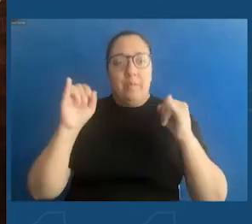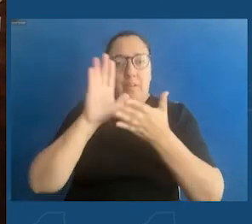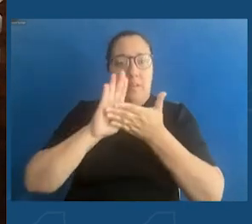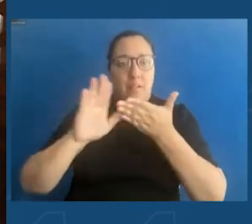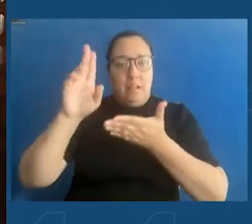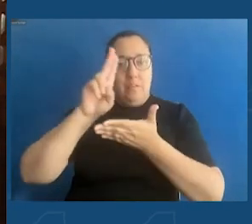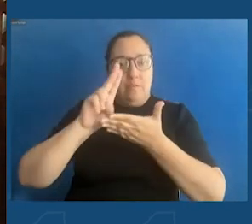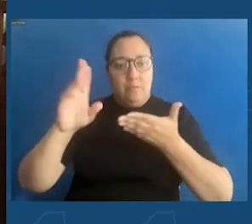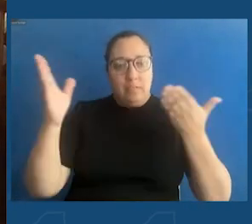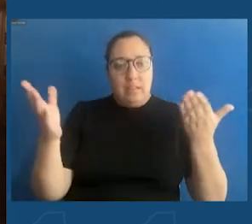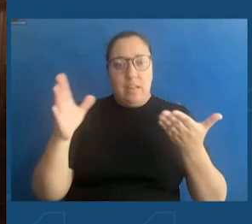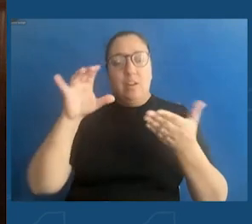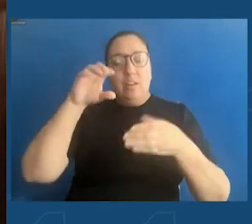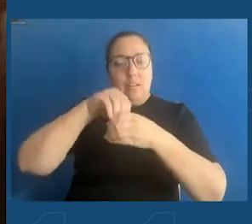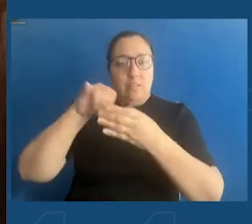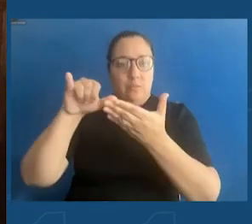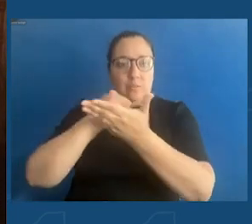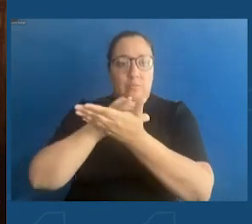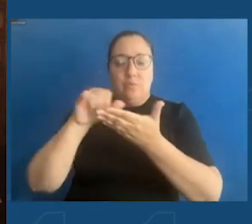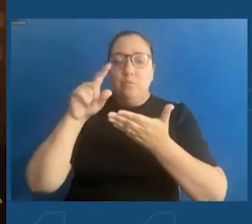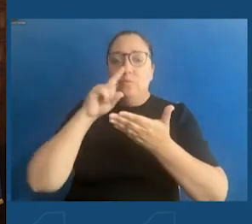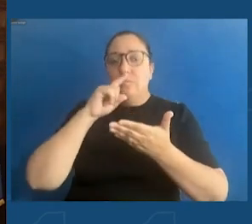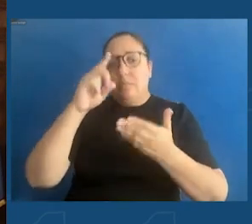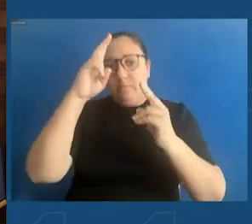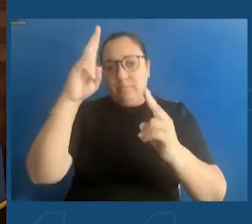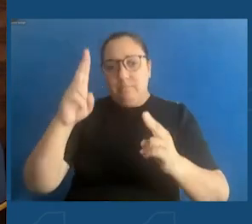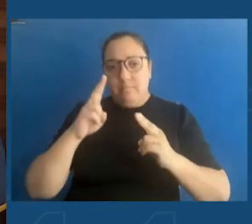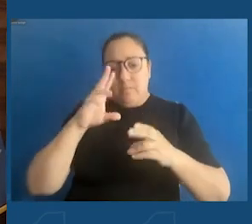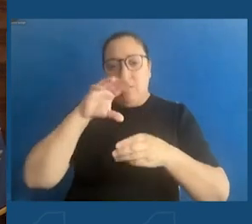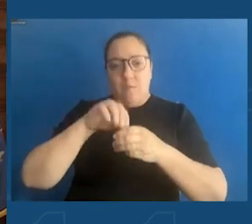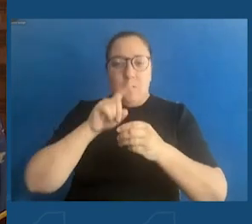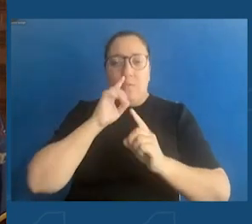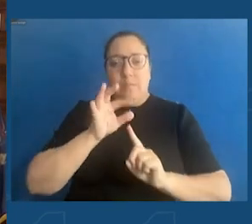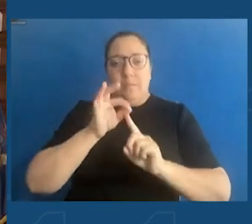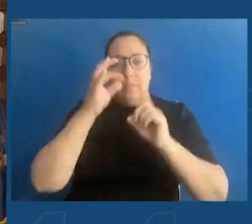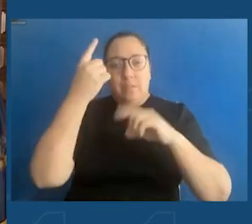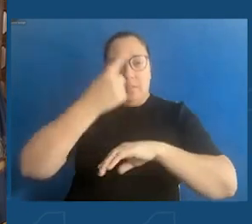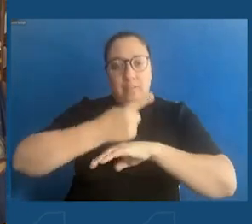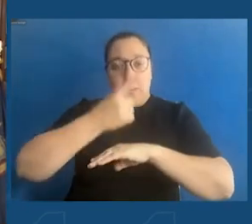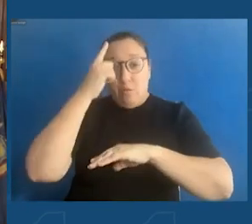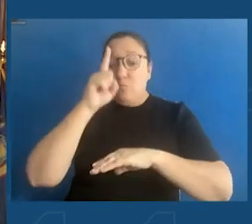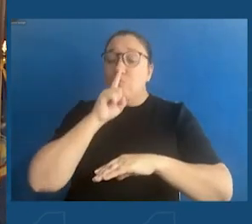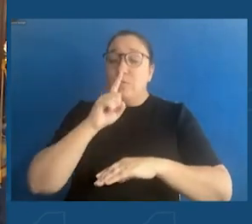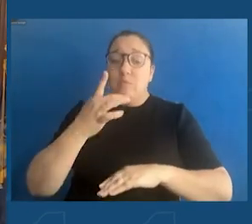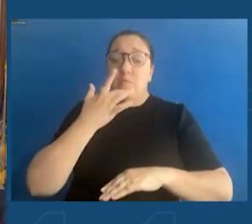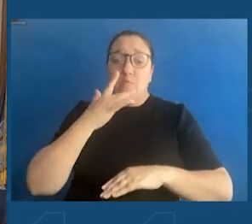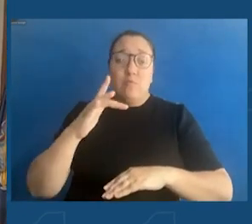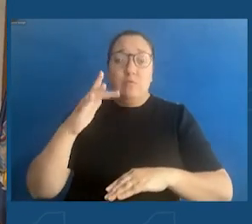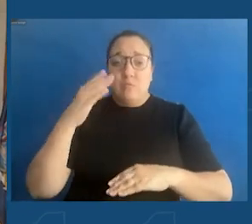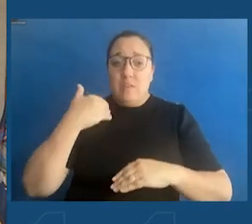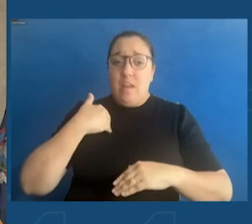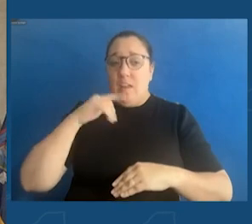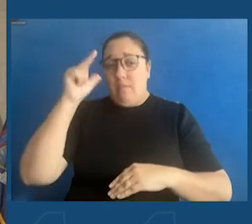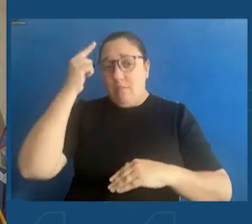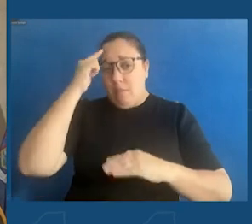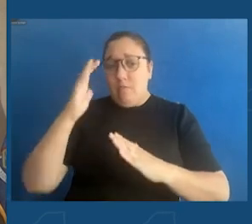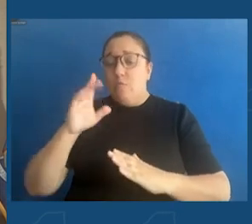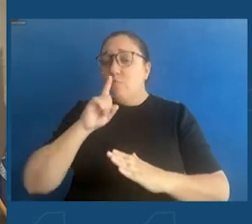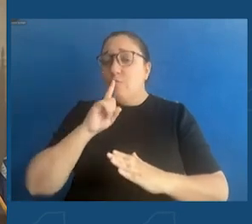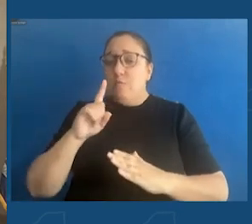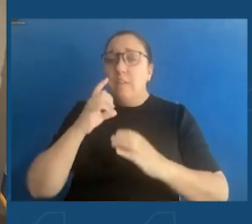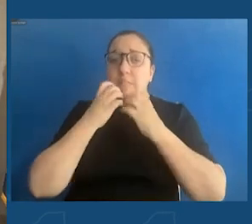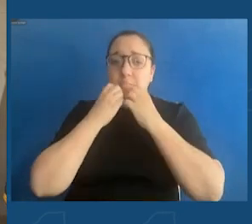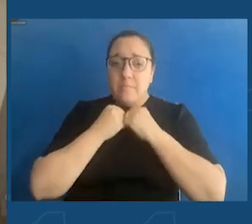on such a significant day. We are so fortunate to have a governor who values higher education and who has an